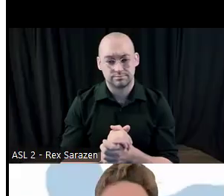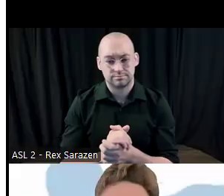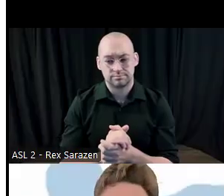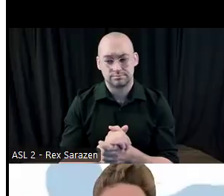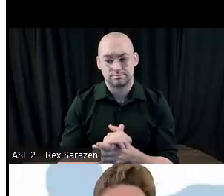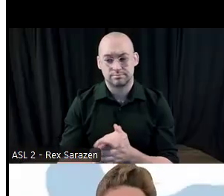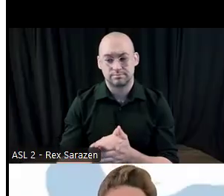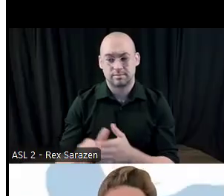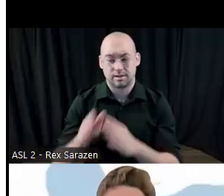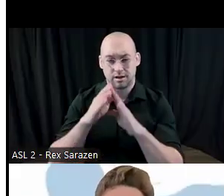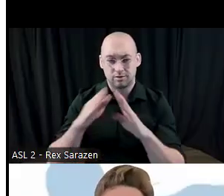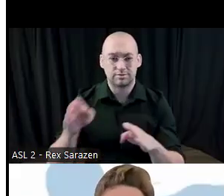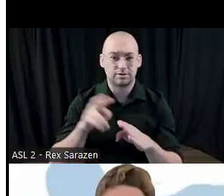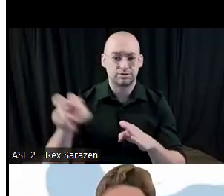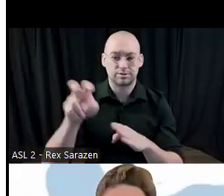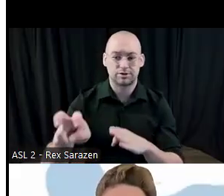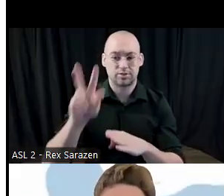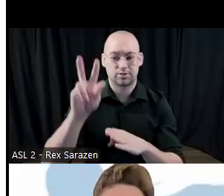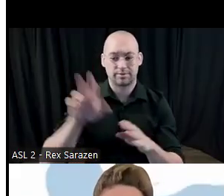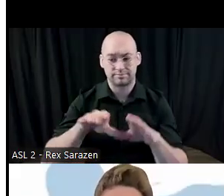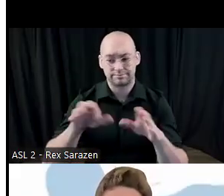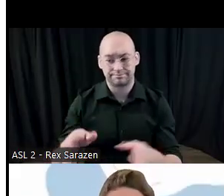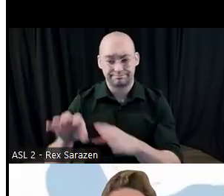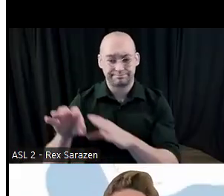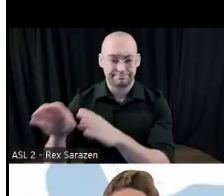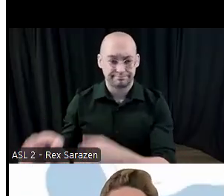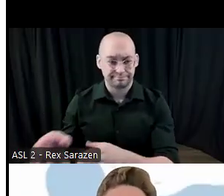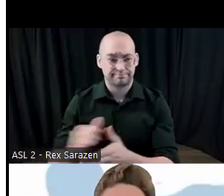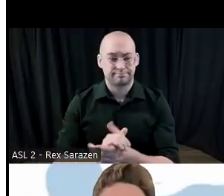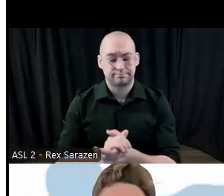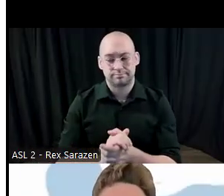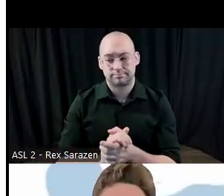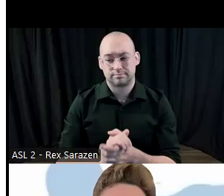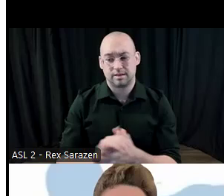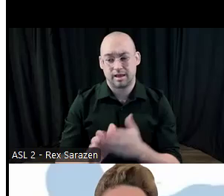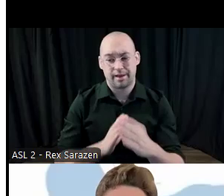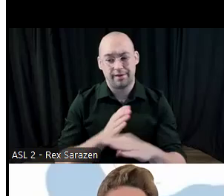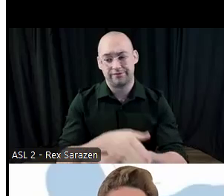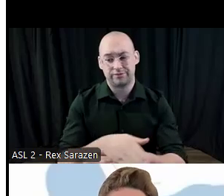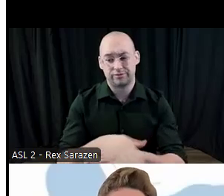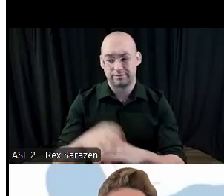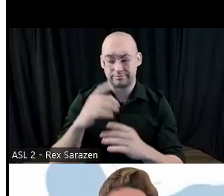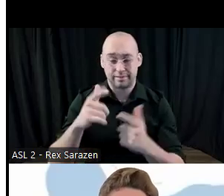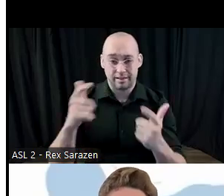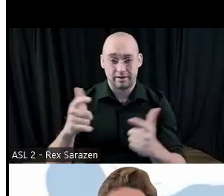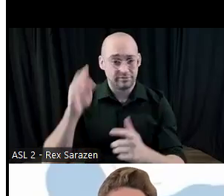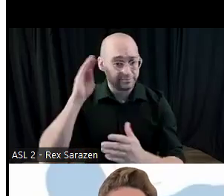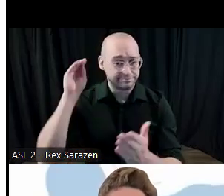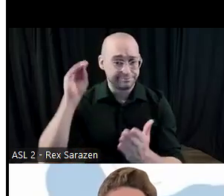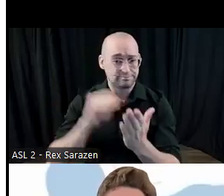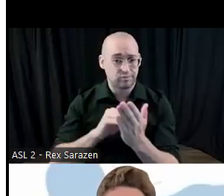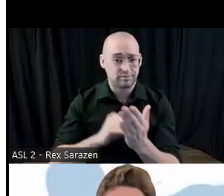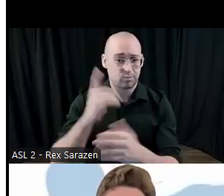Housing and Transportation of the 3 committees, HCBS, Housing and Transportation. After considerable input last year from